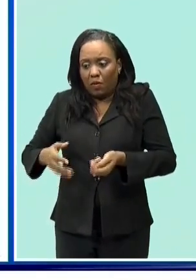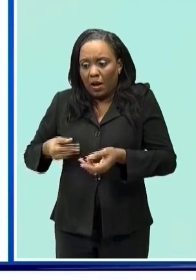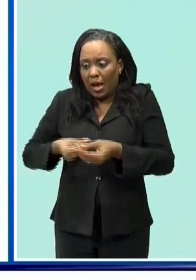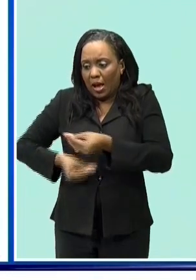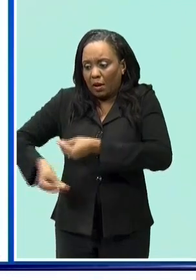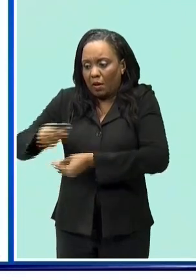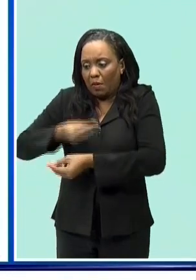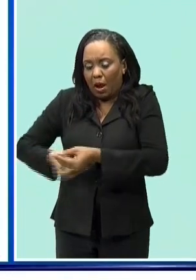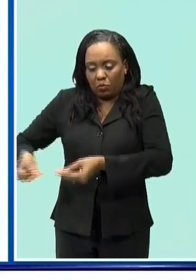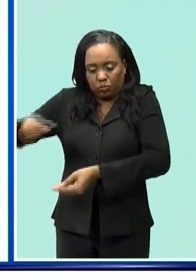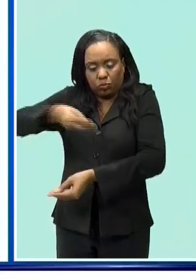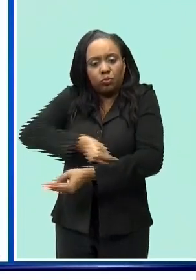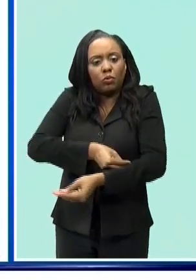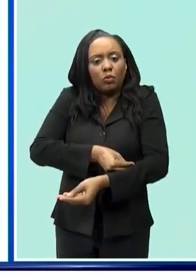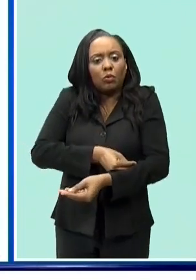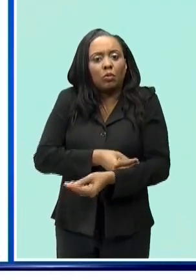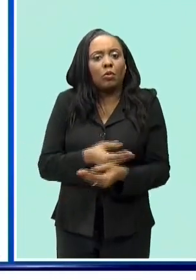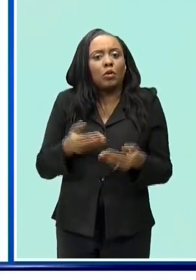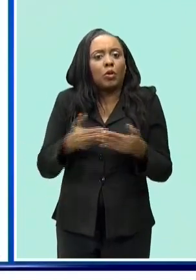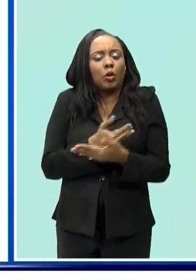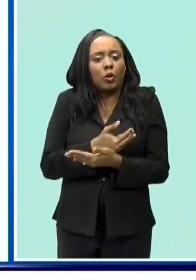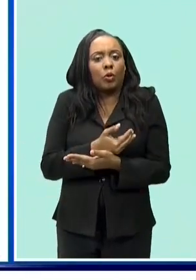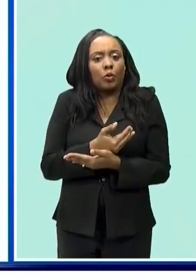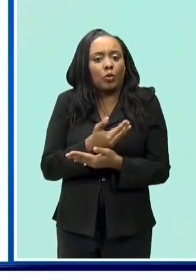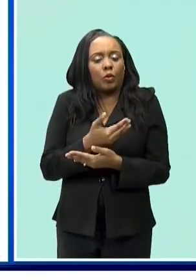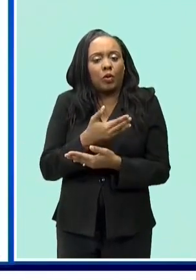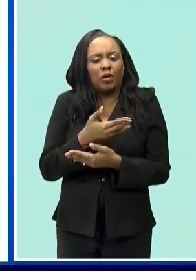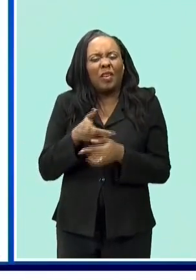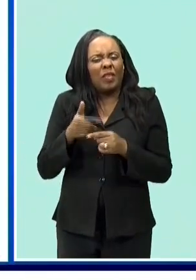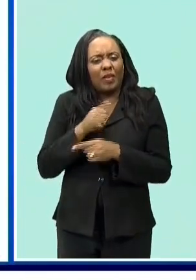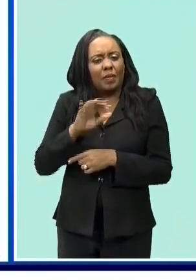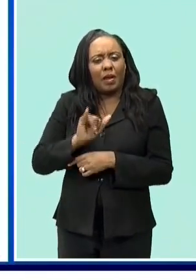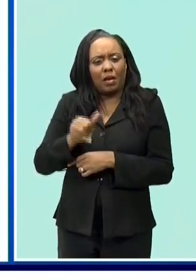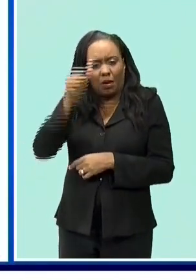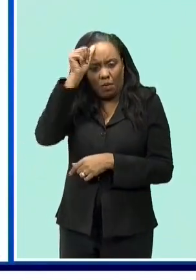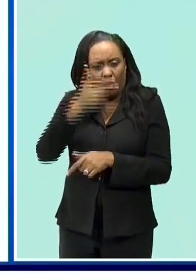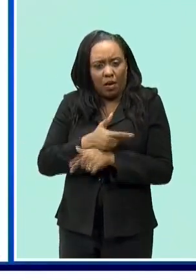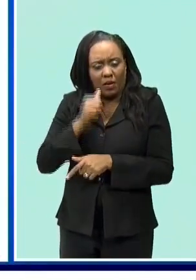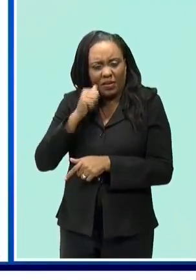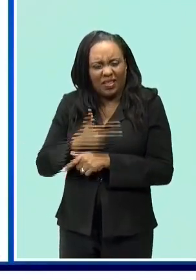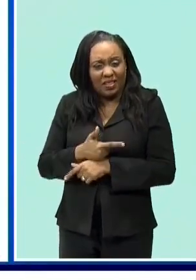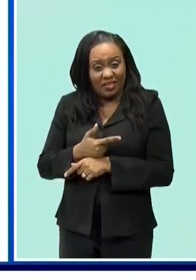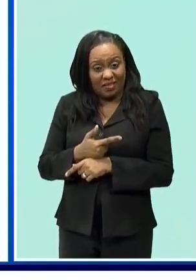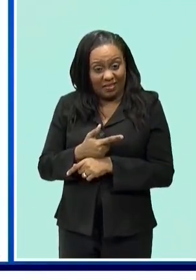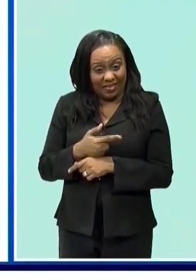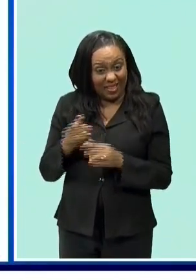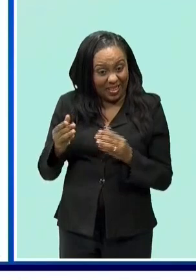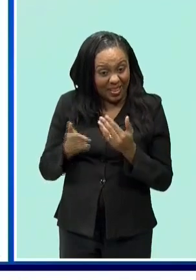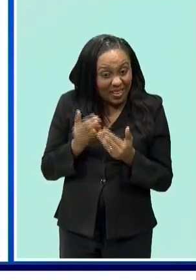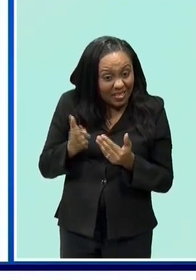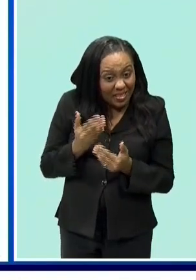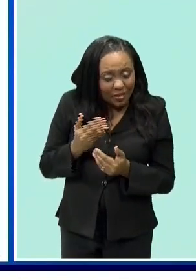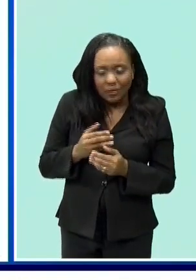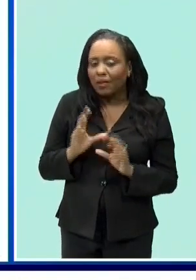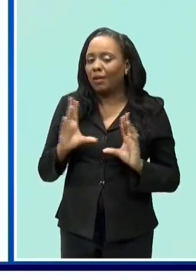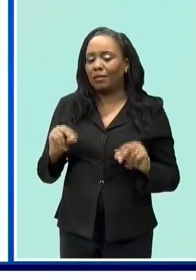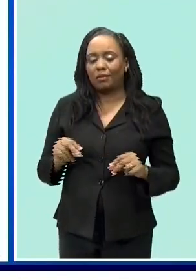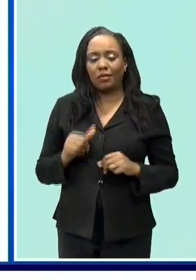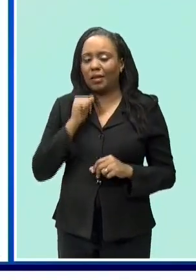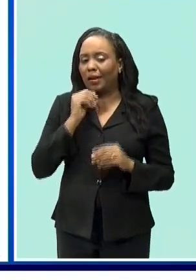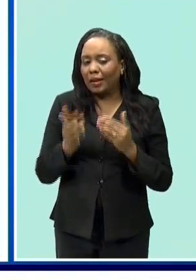which is usually from a sibling. Sounds easy, right? Just pull it out and put it in. Not so